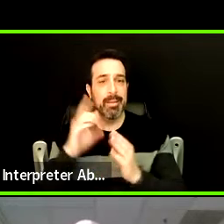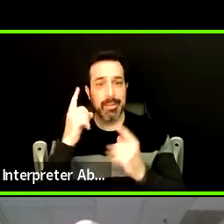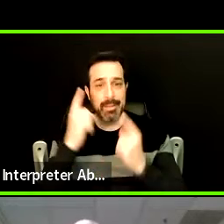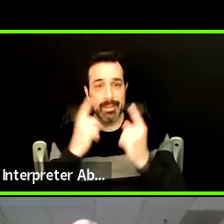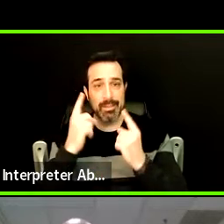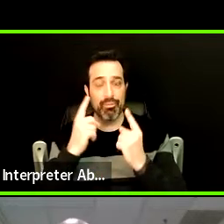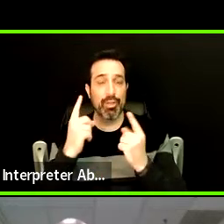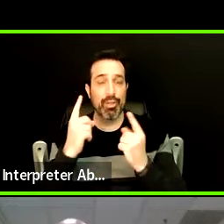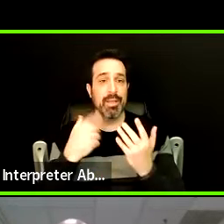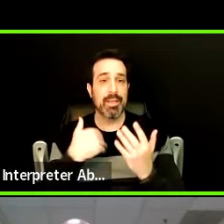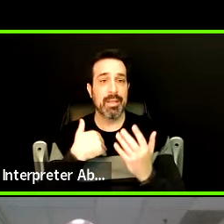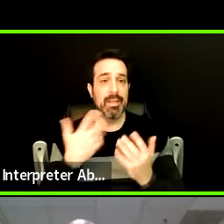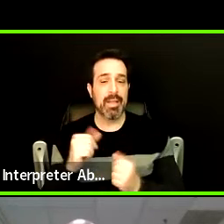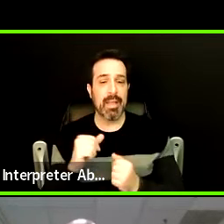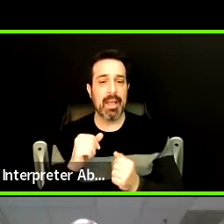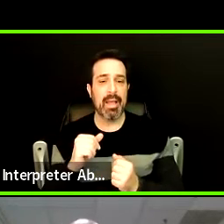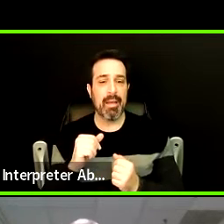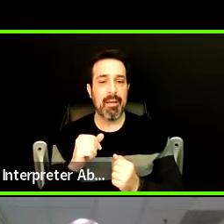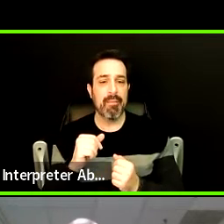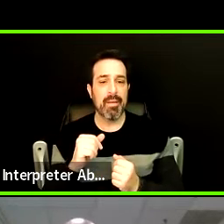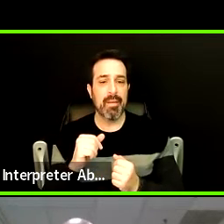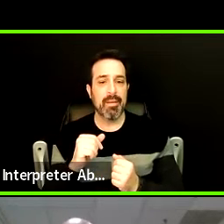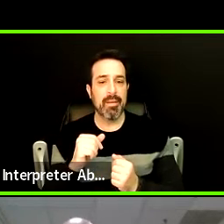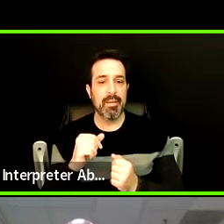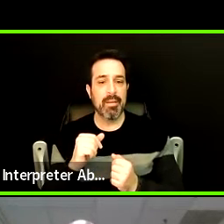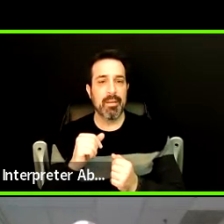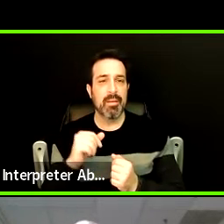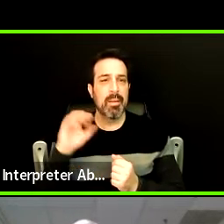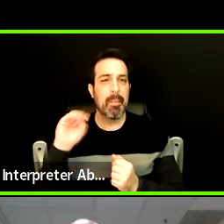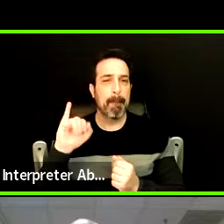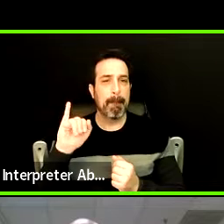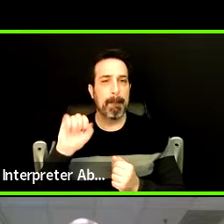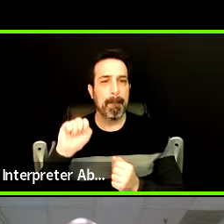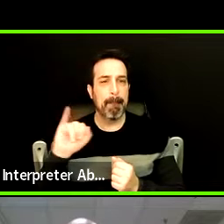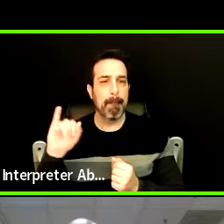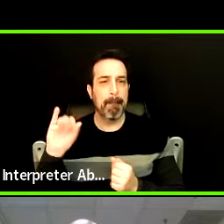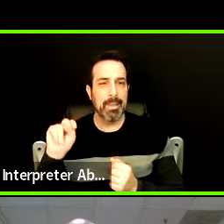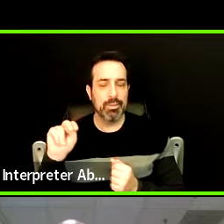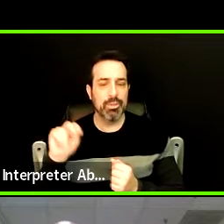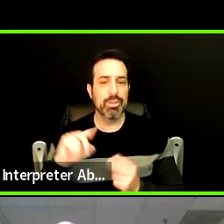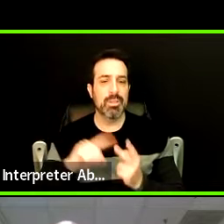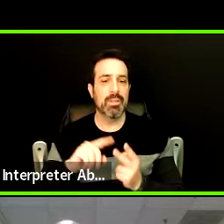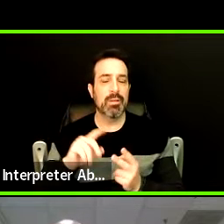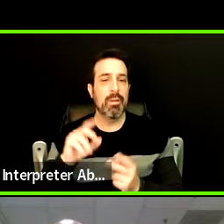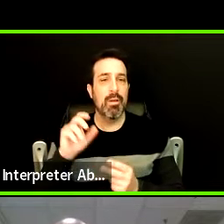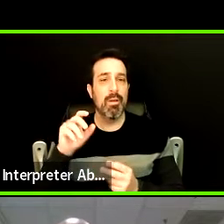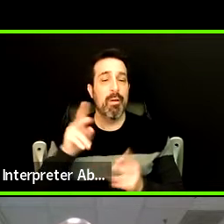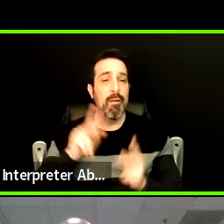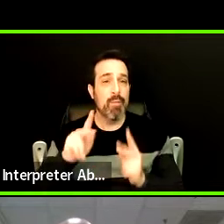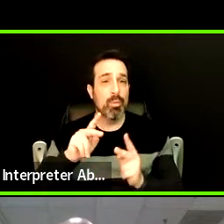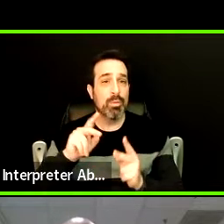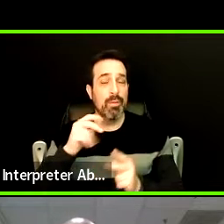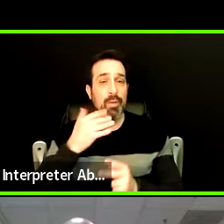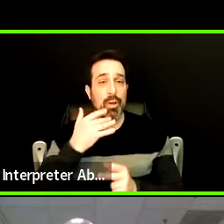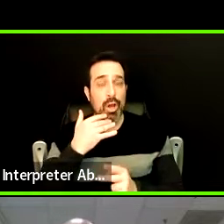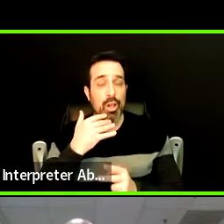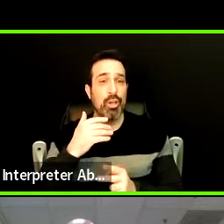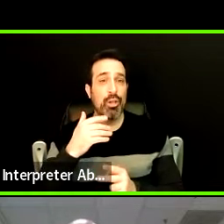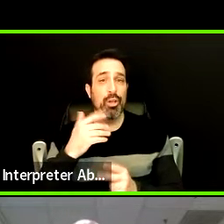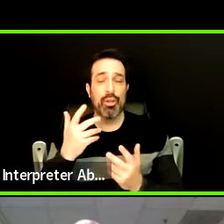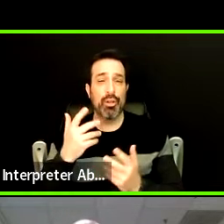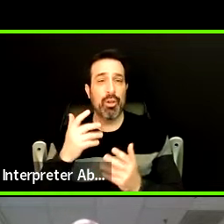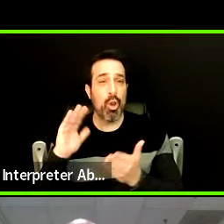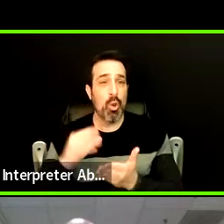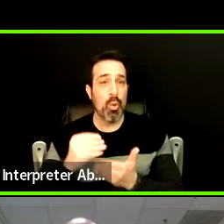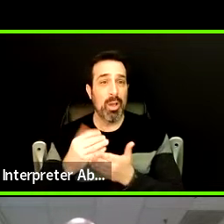that there's air admissions and, folks of color and those in low income status should not be living by freeways.